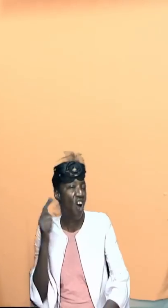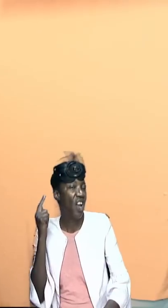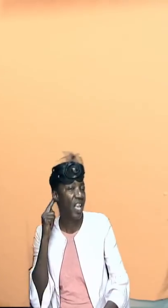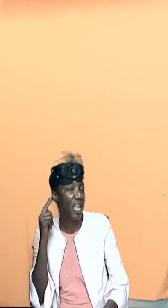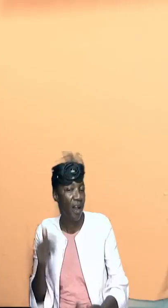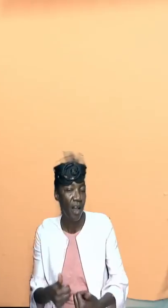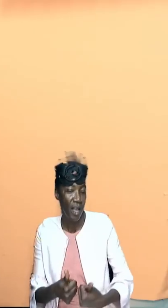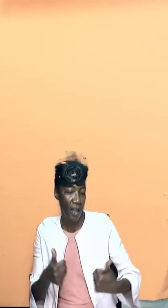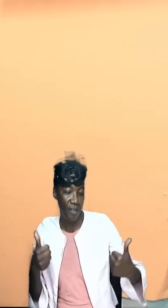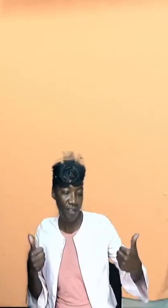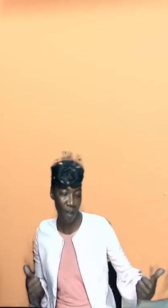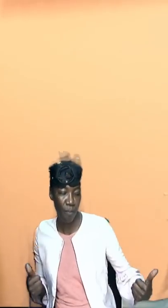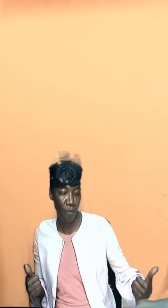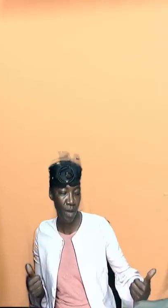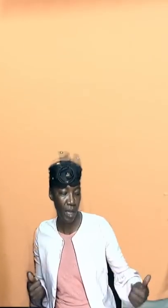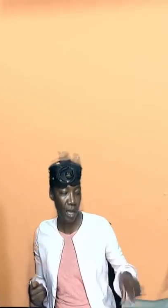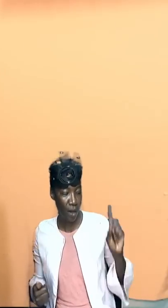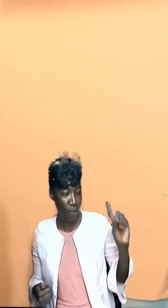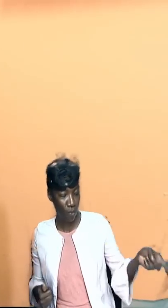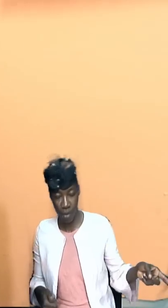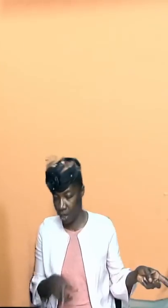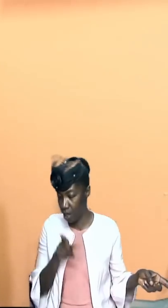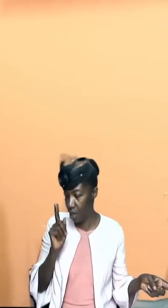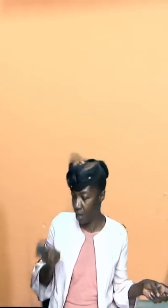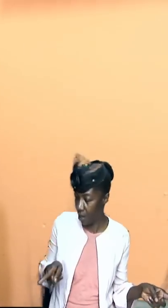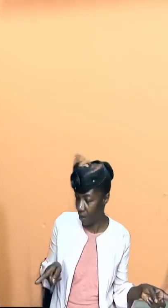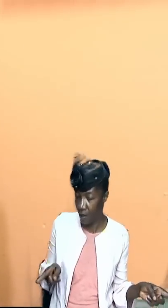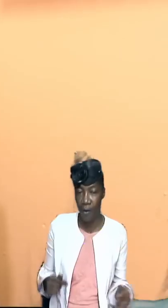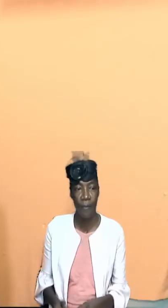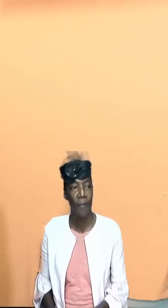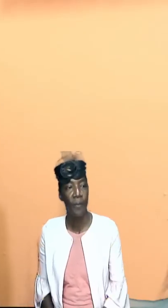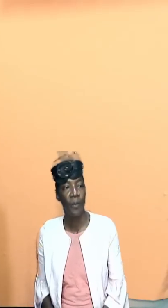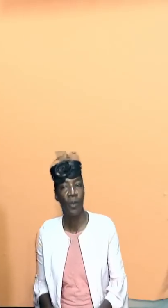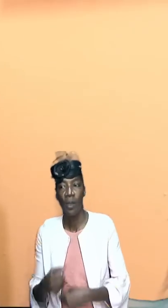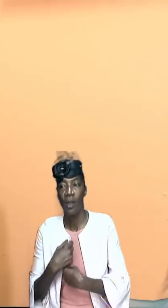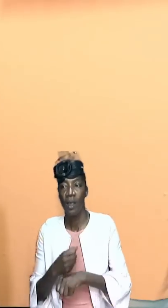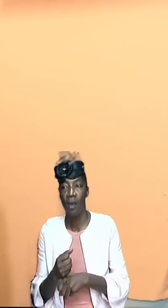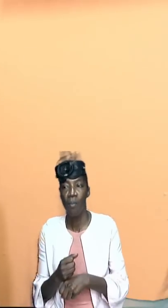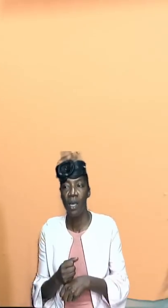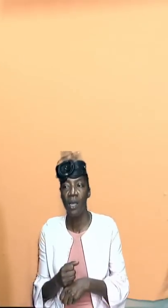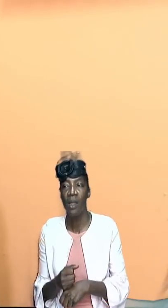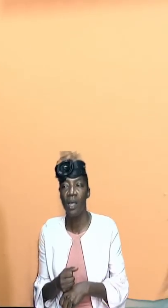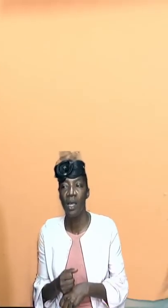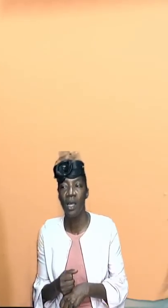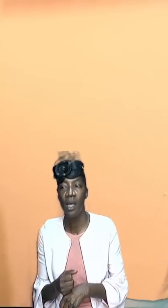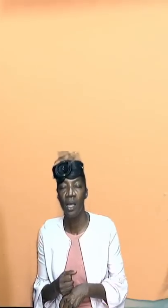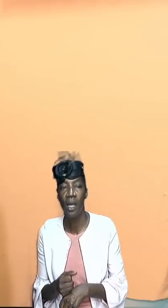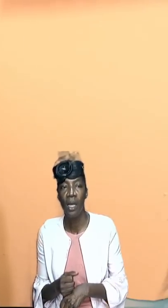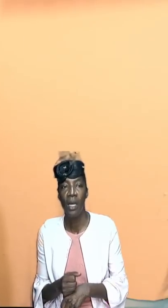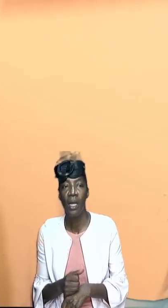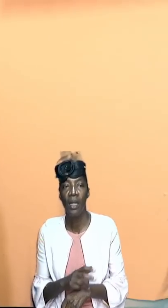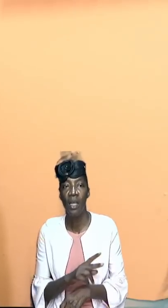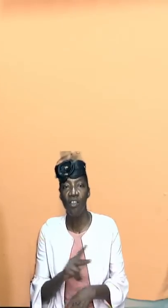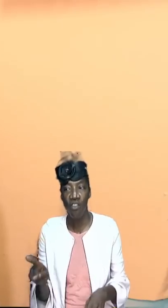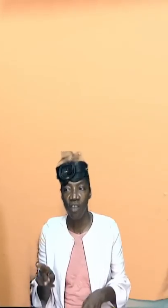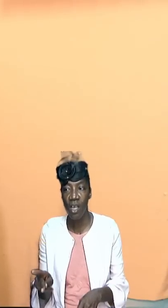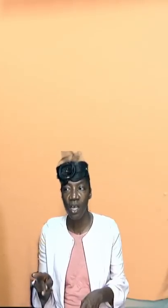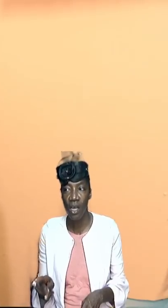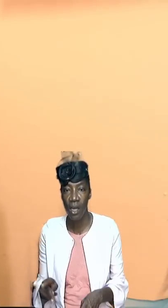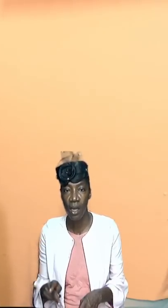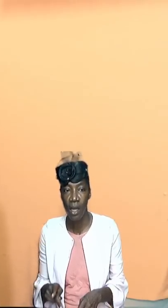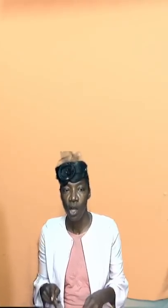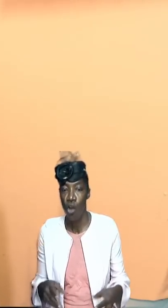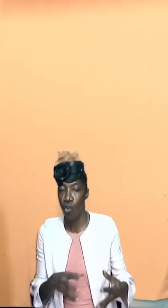you have isolated them, and you have allowed those genes that are dominant there to be mating among themselves.